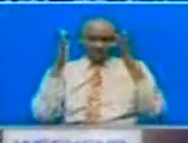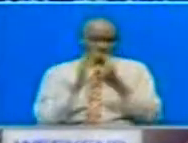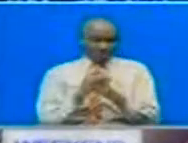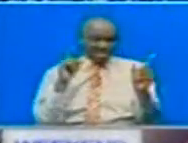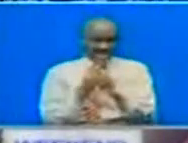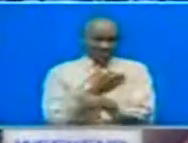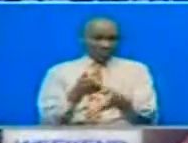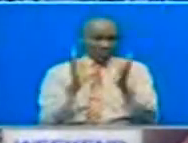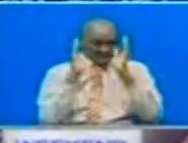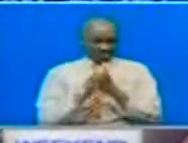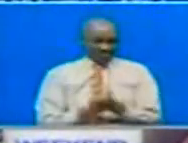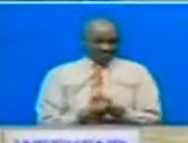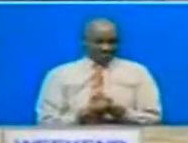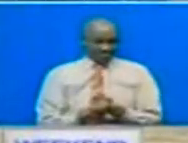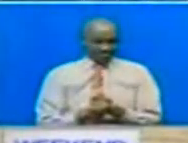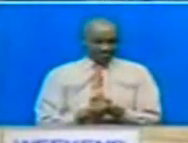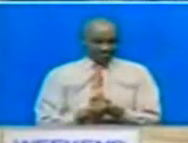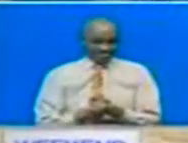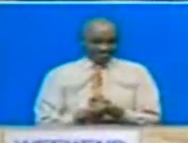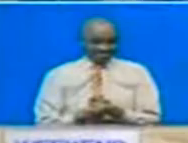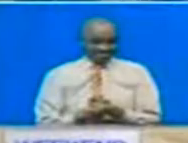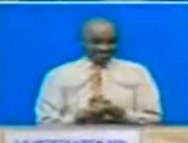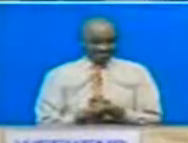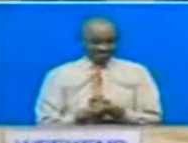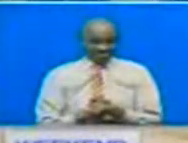Jamhuri Day celebrations should be.